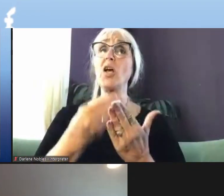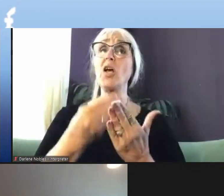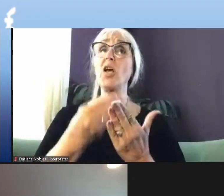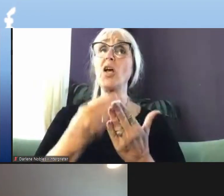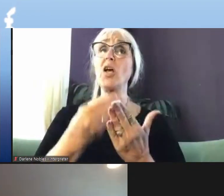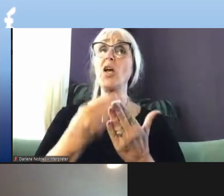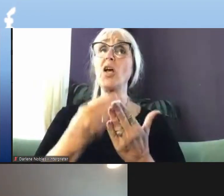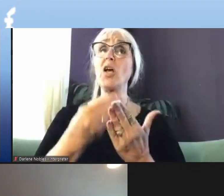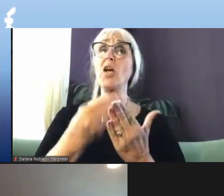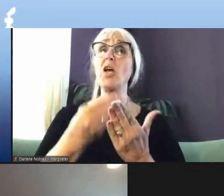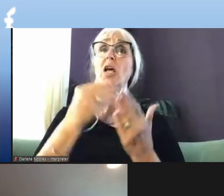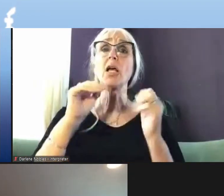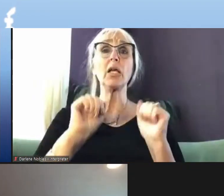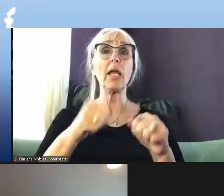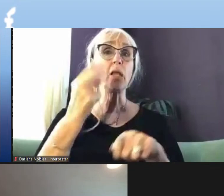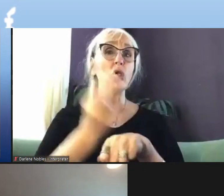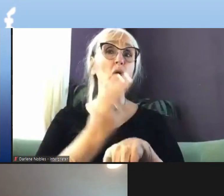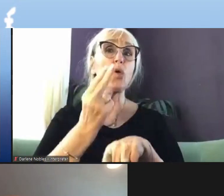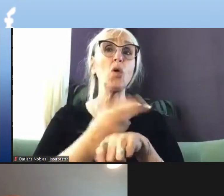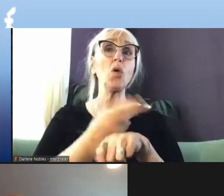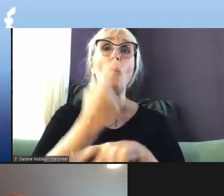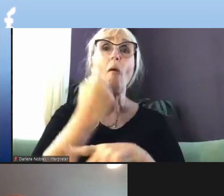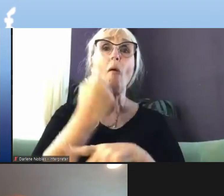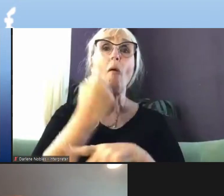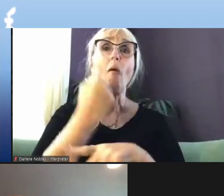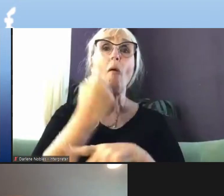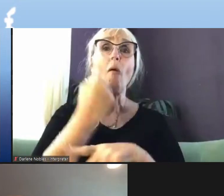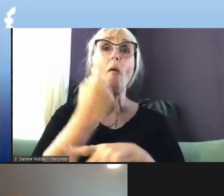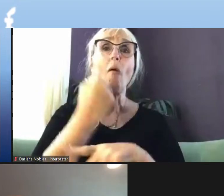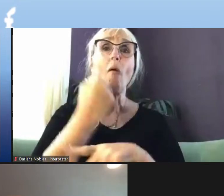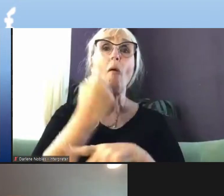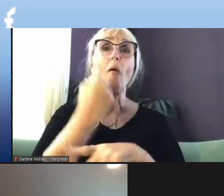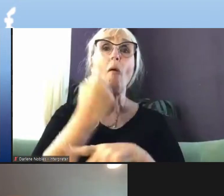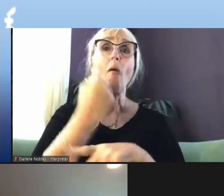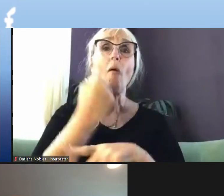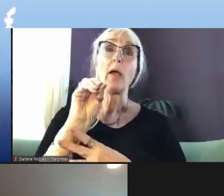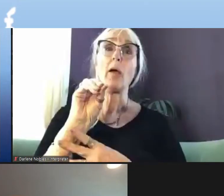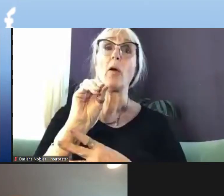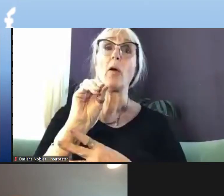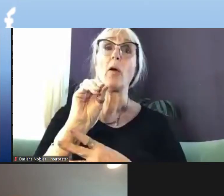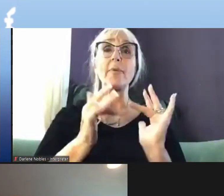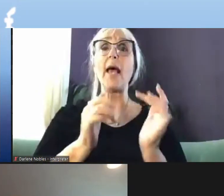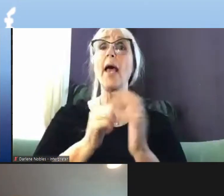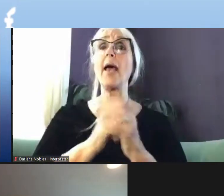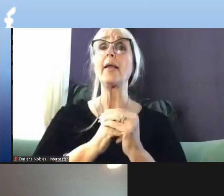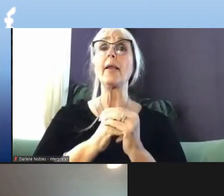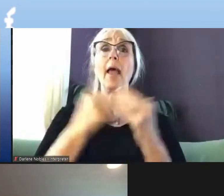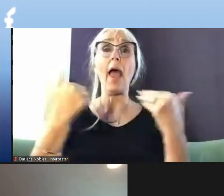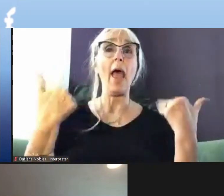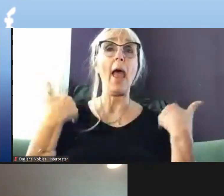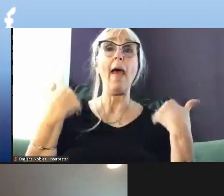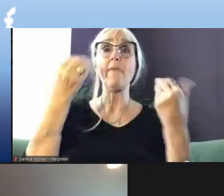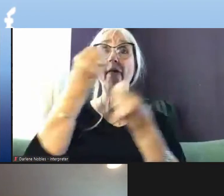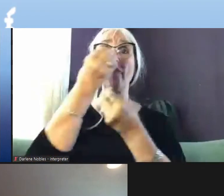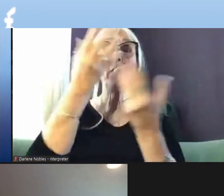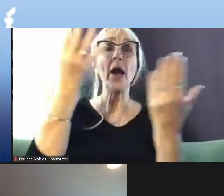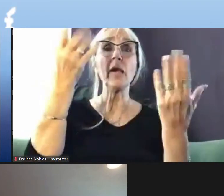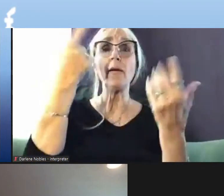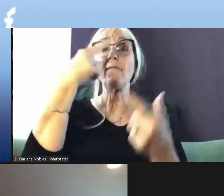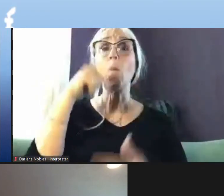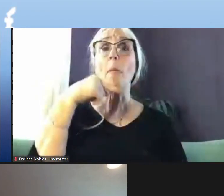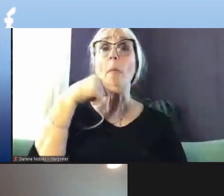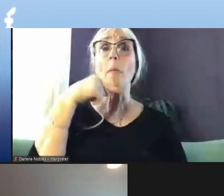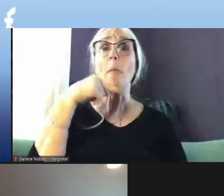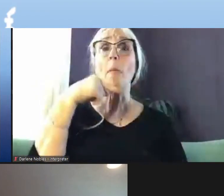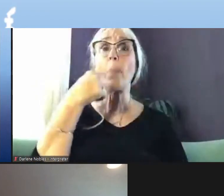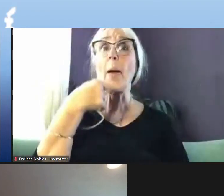has put in a website that has input from the public that they will share with us, that we'll